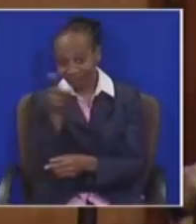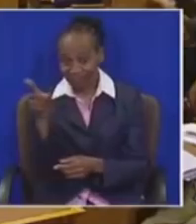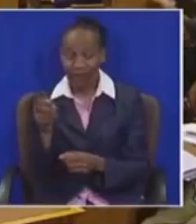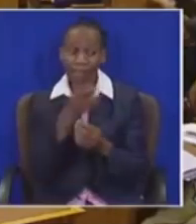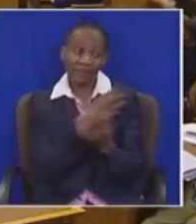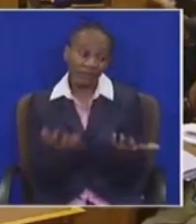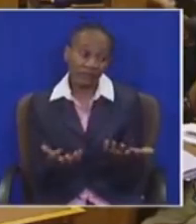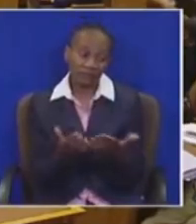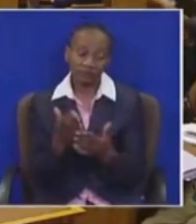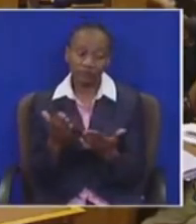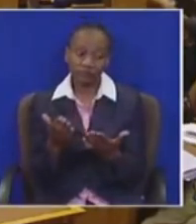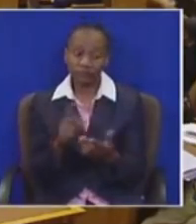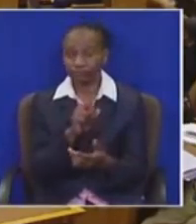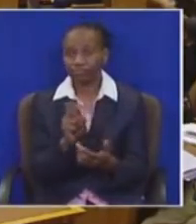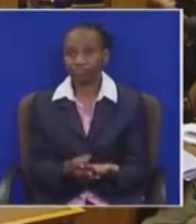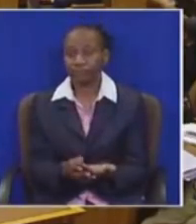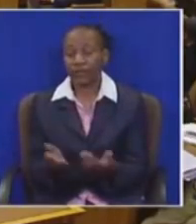Deputy President.